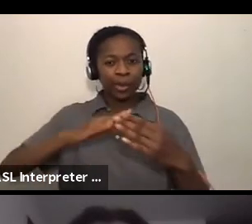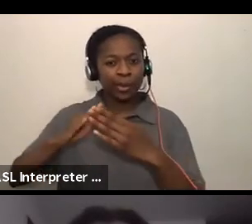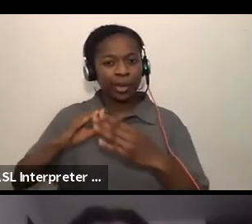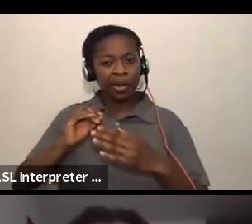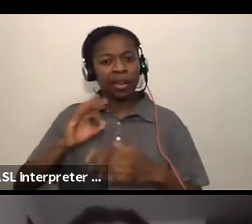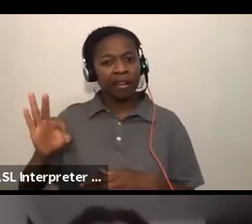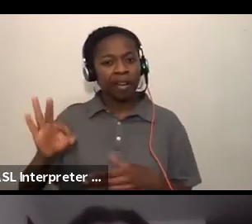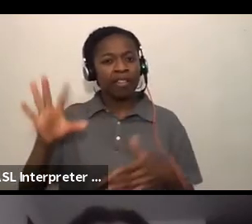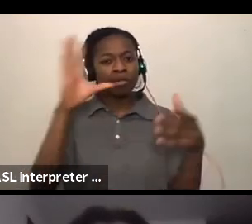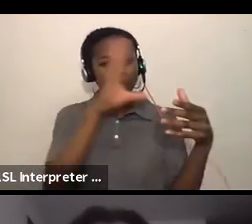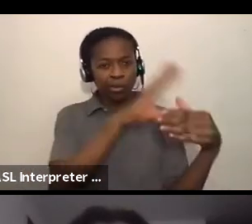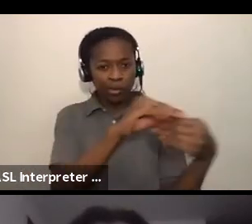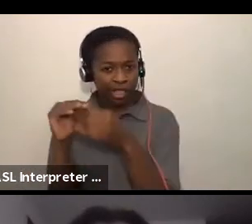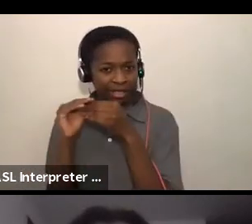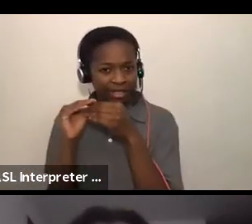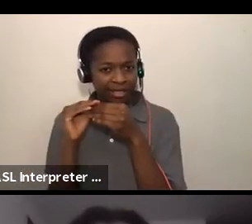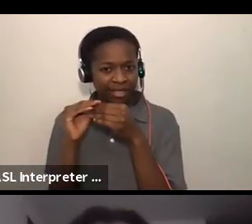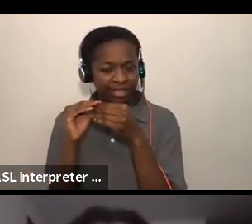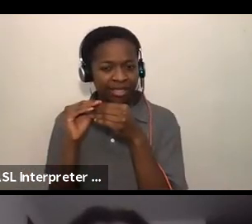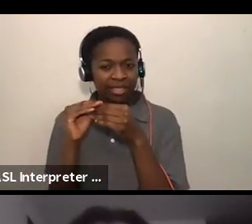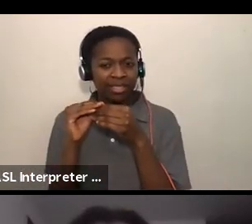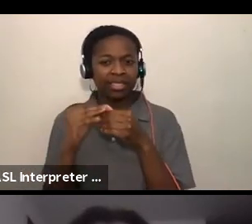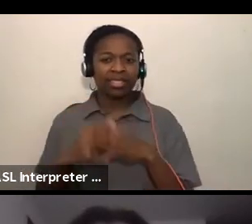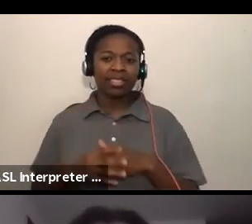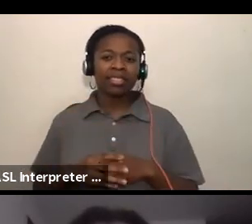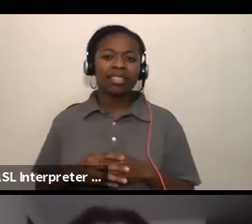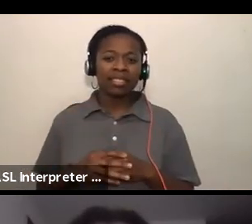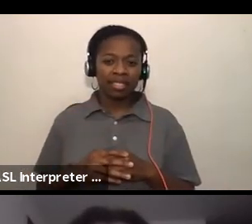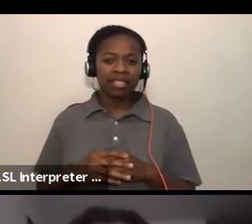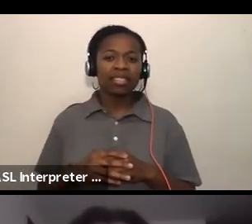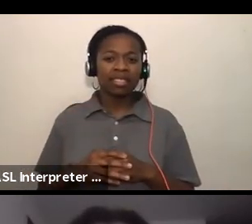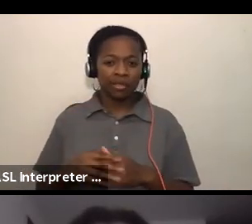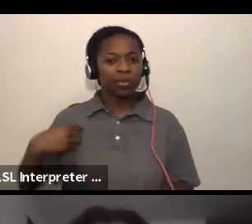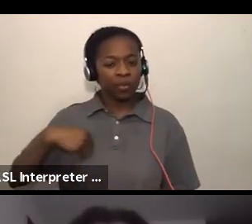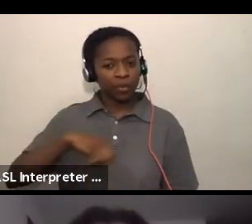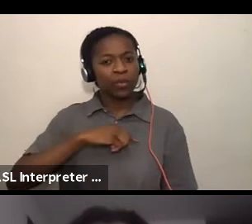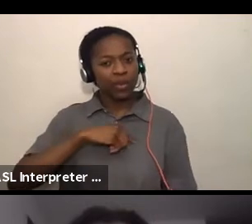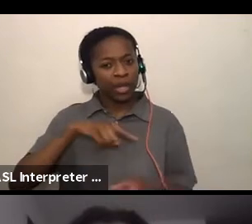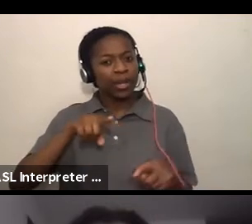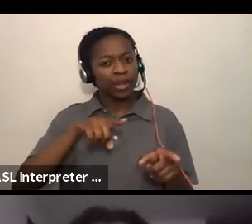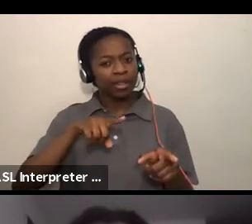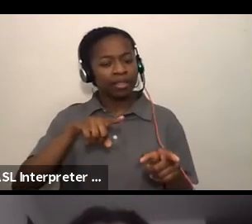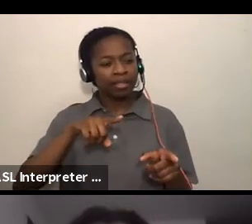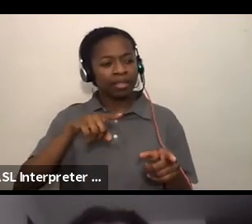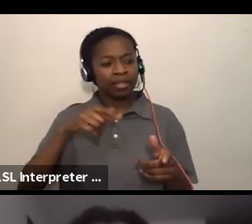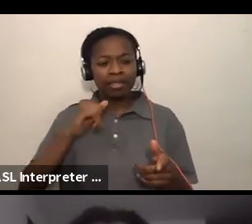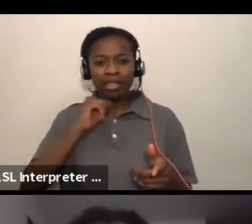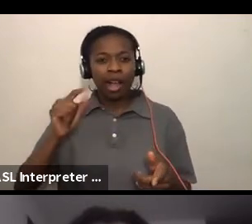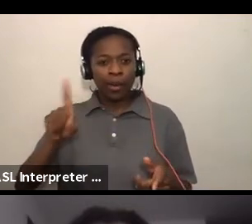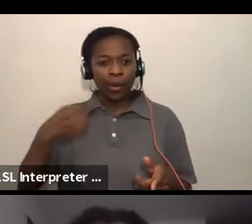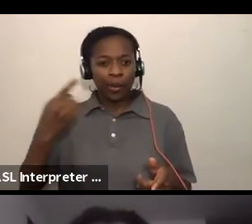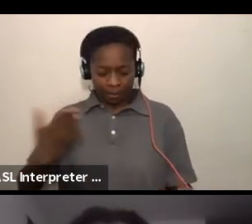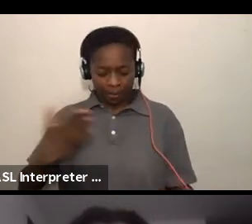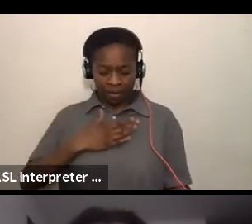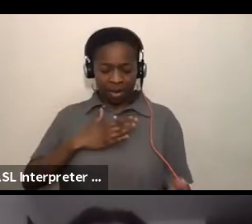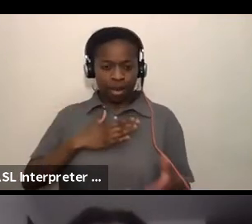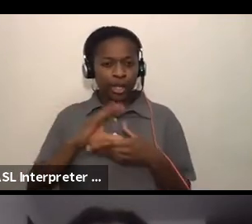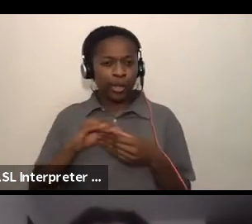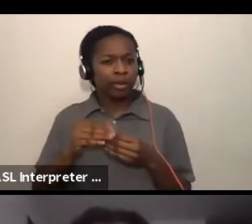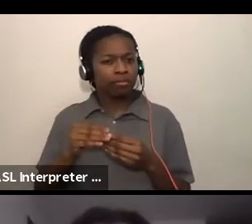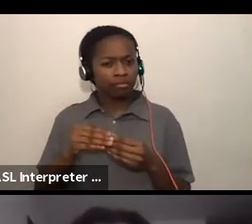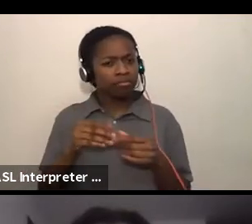of stories, right? That were also just not my own. And having a basic